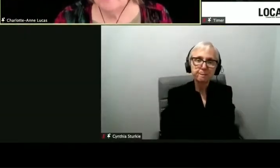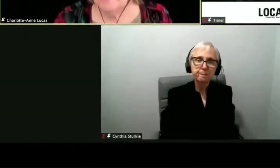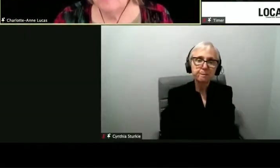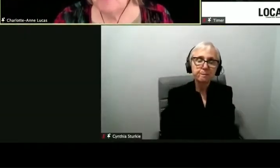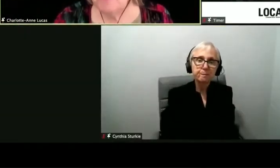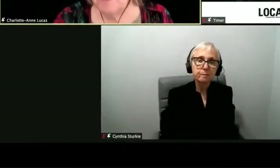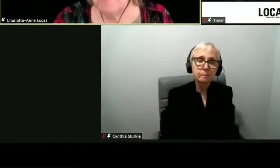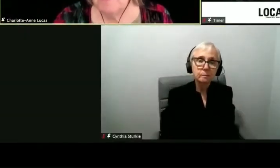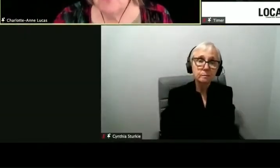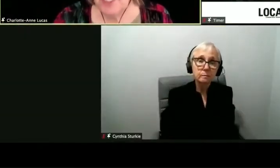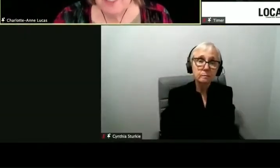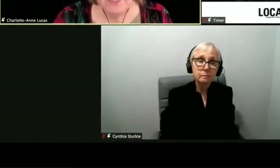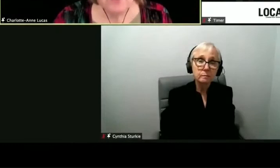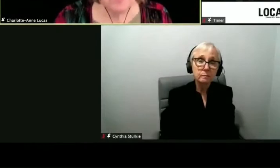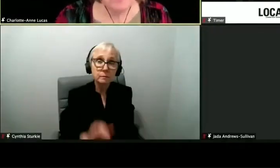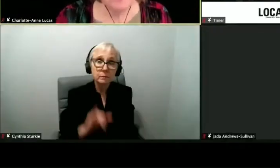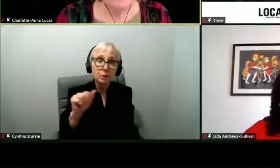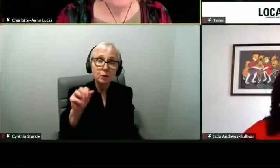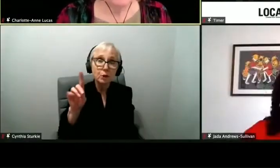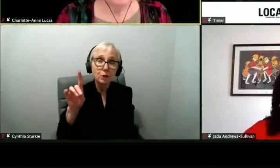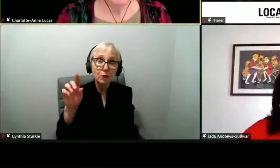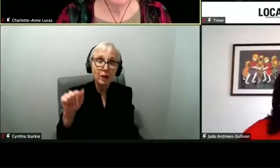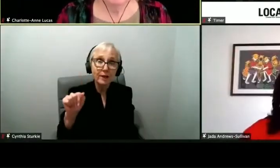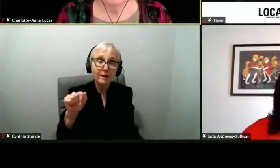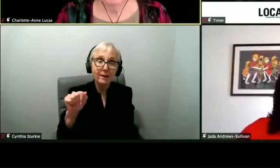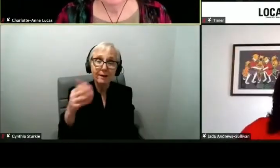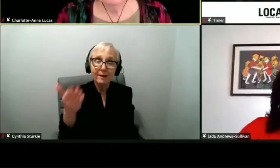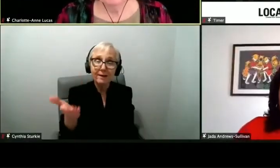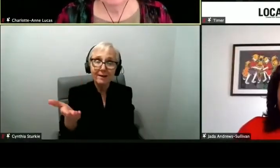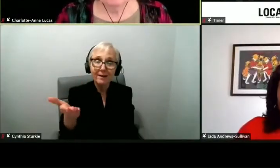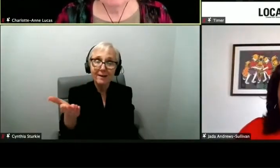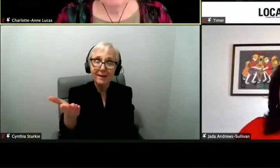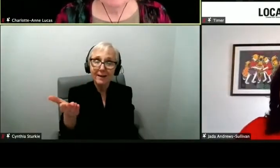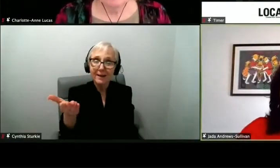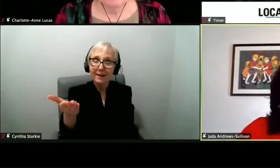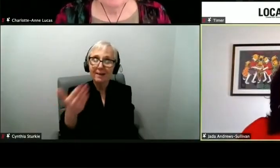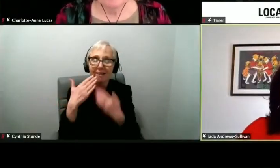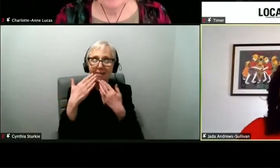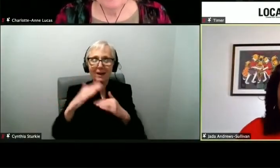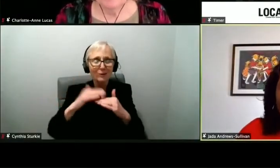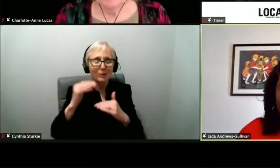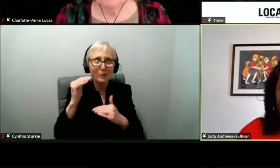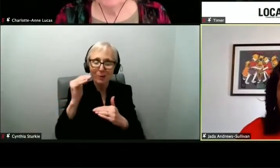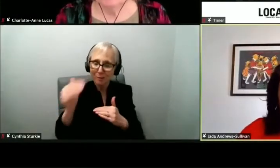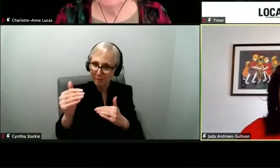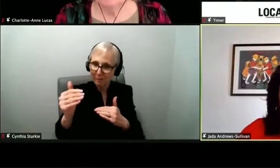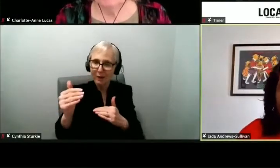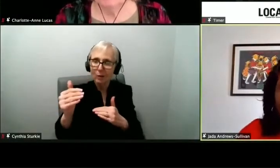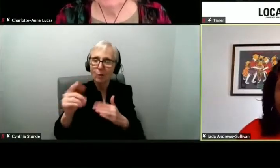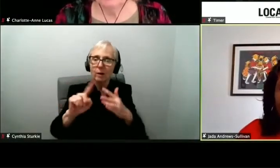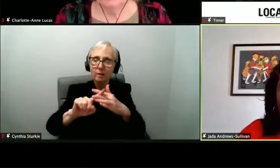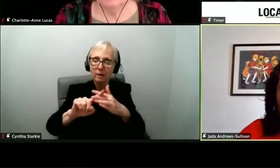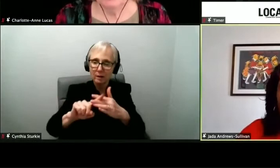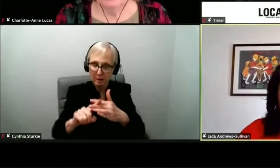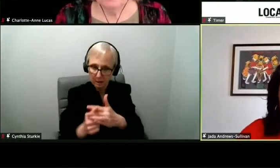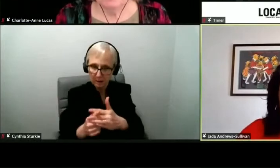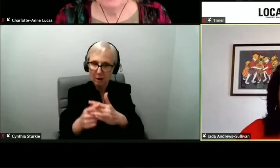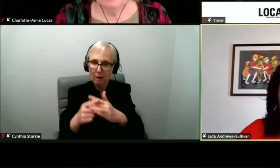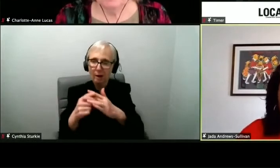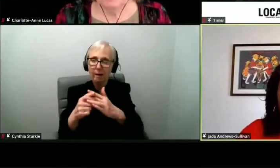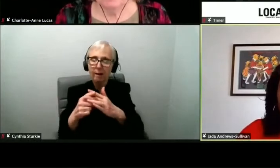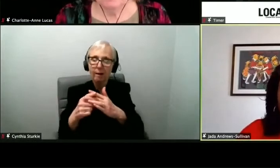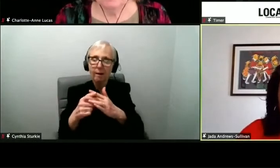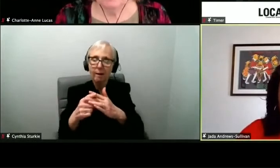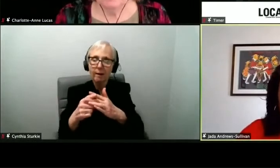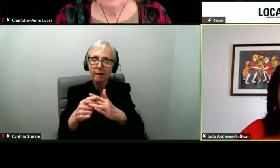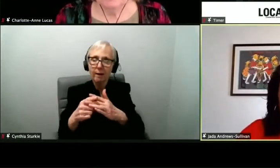And the next person on this is Jada Andrews-Sullivan. Thank you so much. So we have to start holding those that are going to say